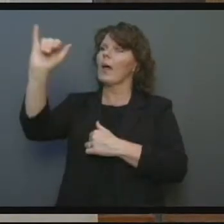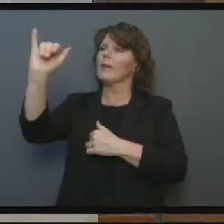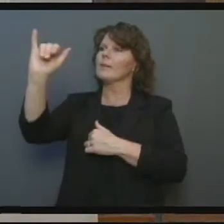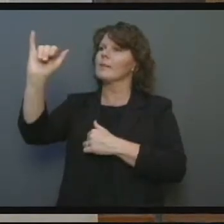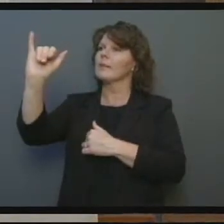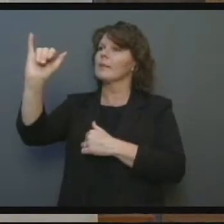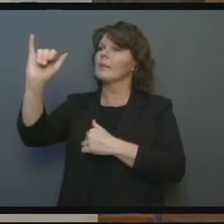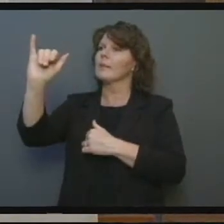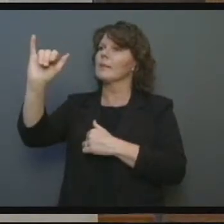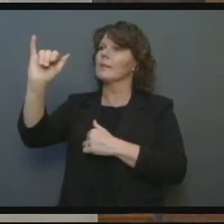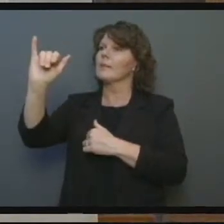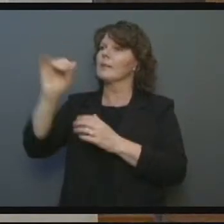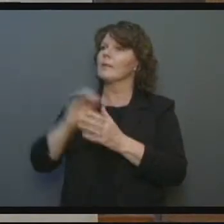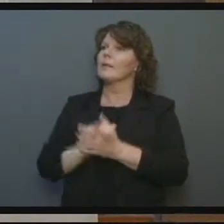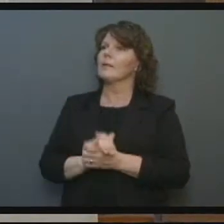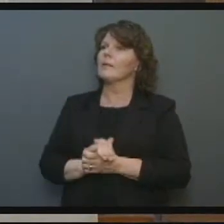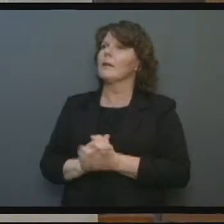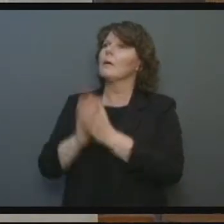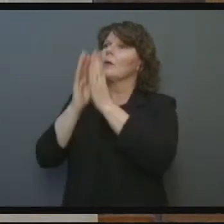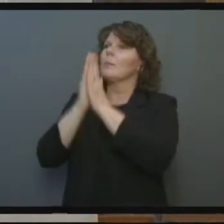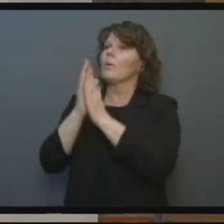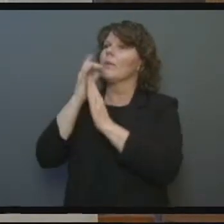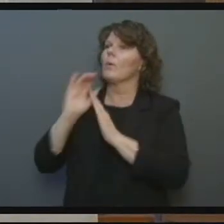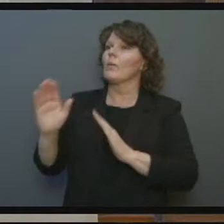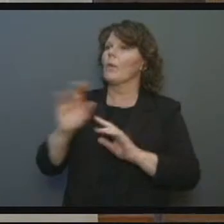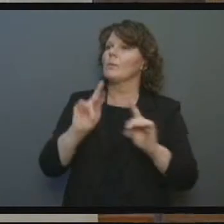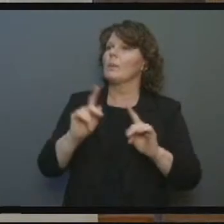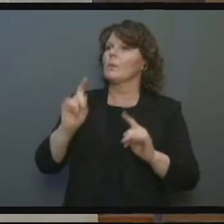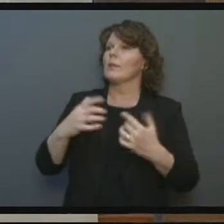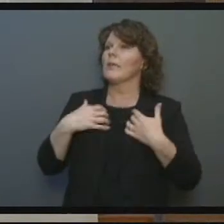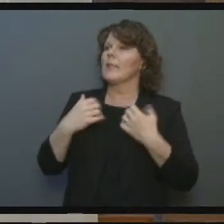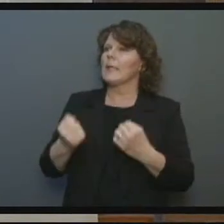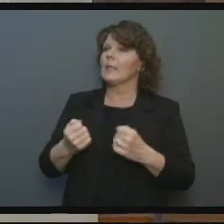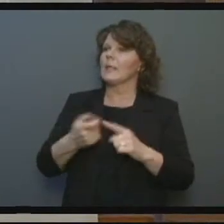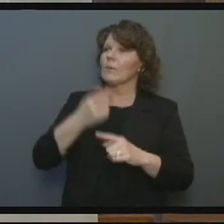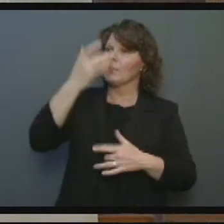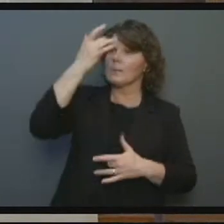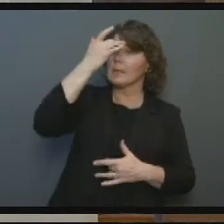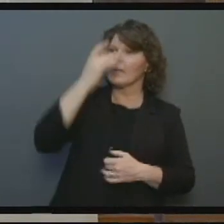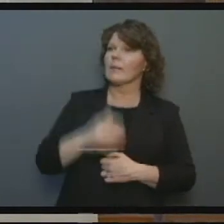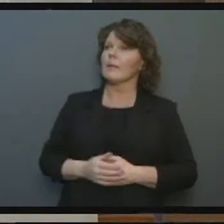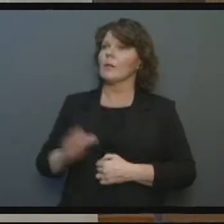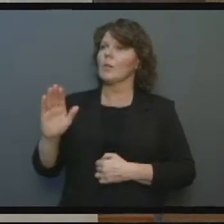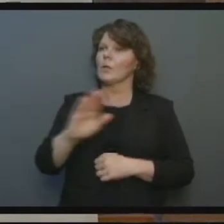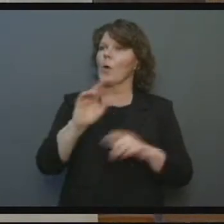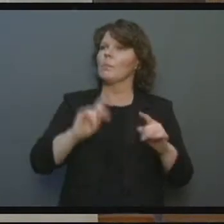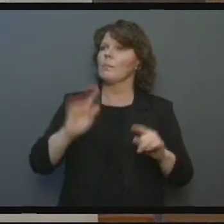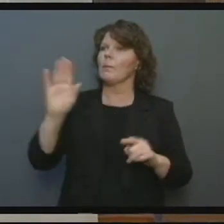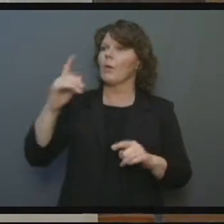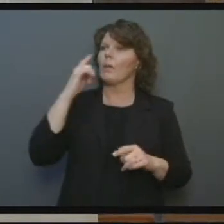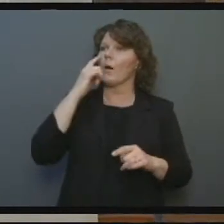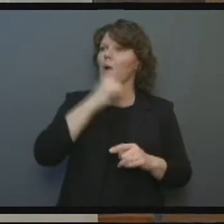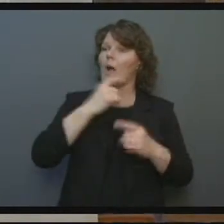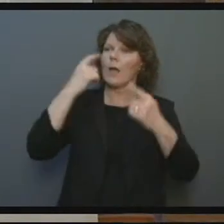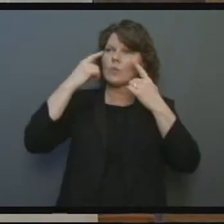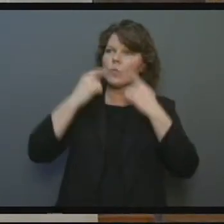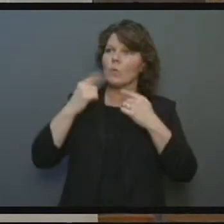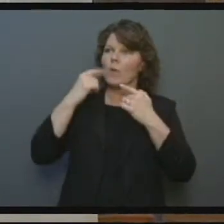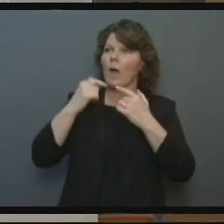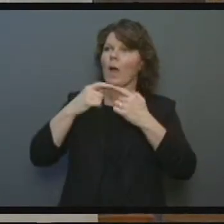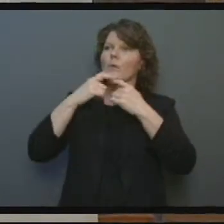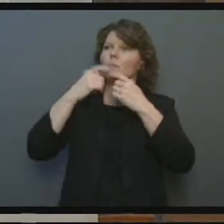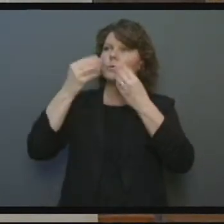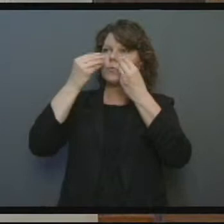everlasting. We pray for those in need of healing from illnesses, those whose eyes need to be dried from the tears of their